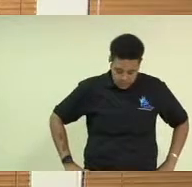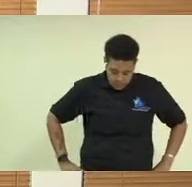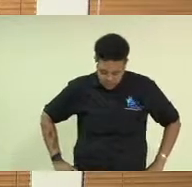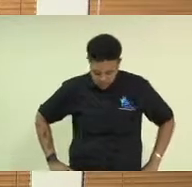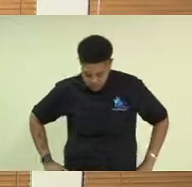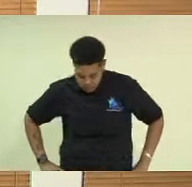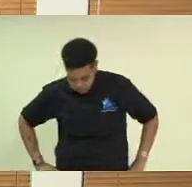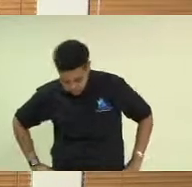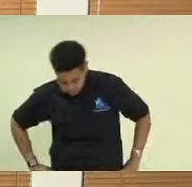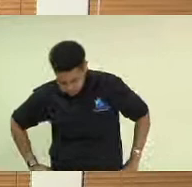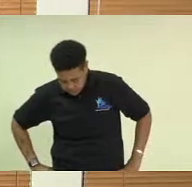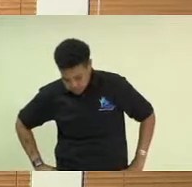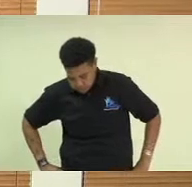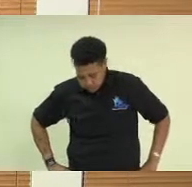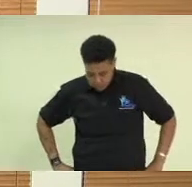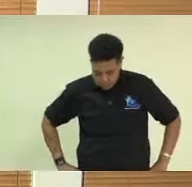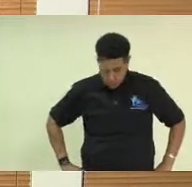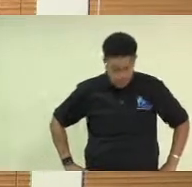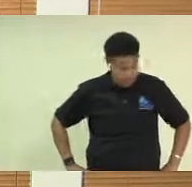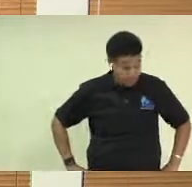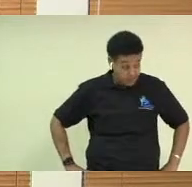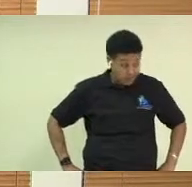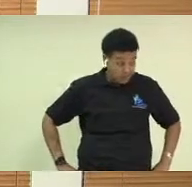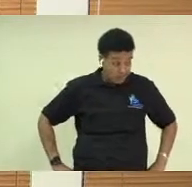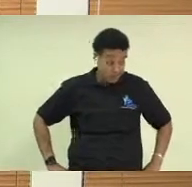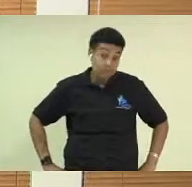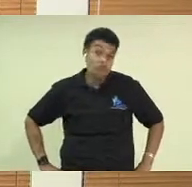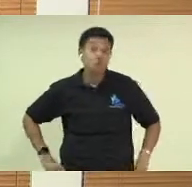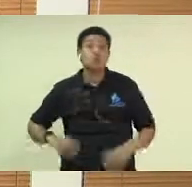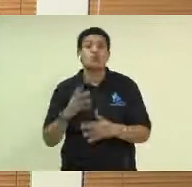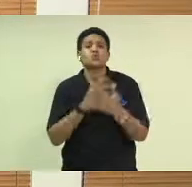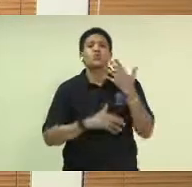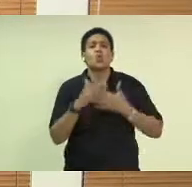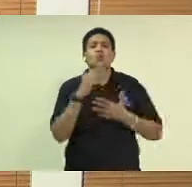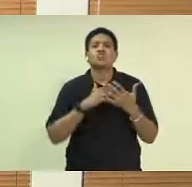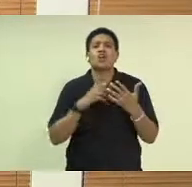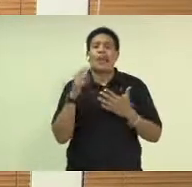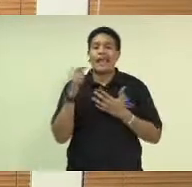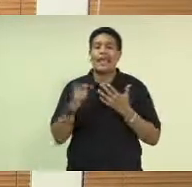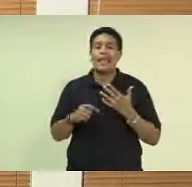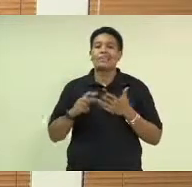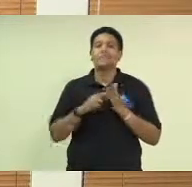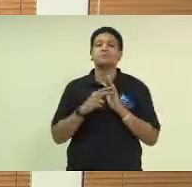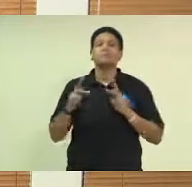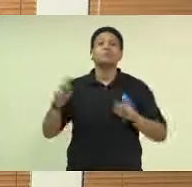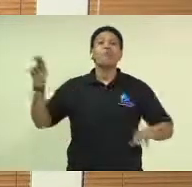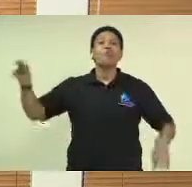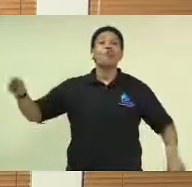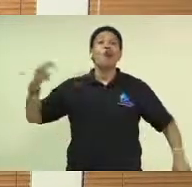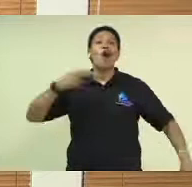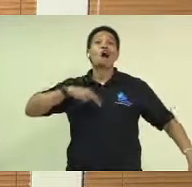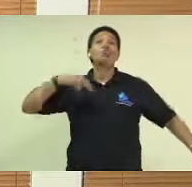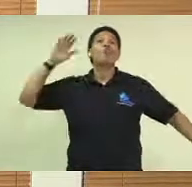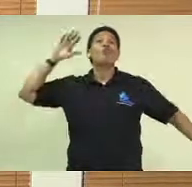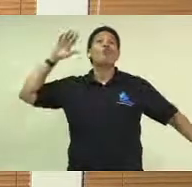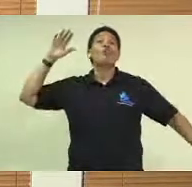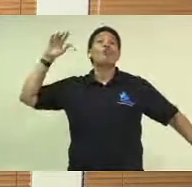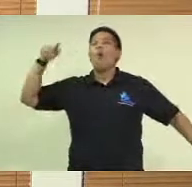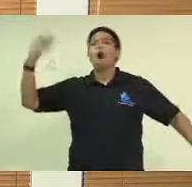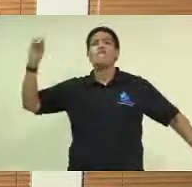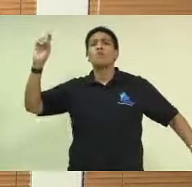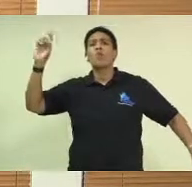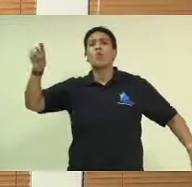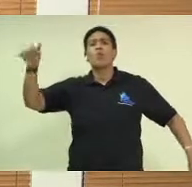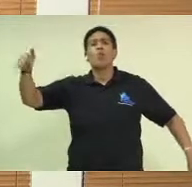Thank you very much, Minister. So social cases continue to be an issue that we grapple with in the health